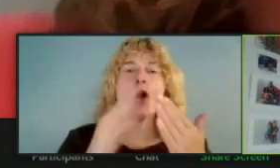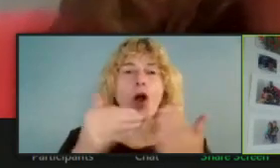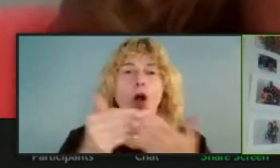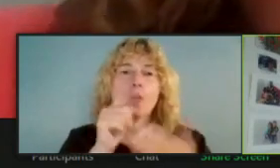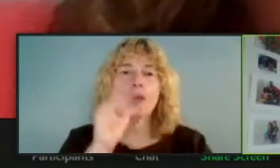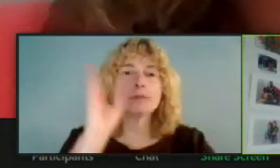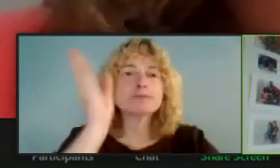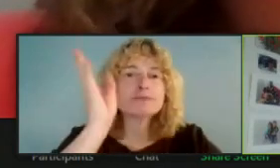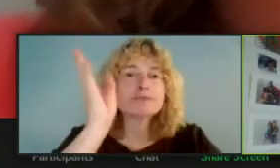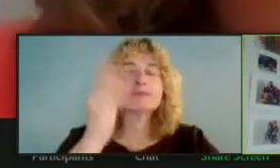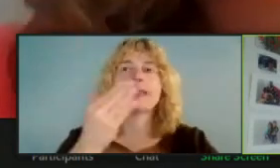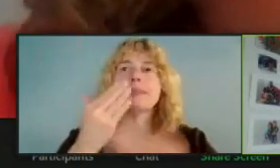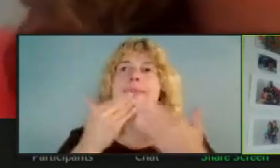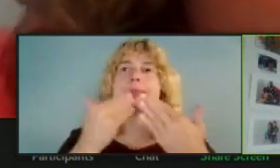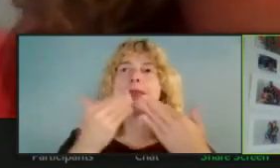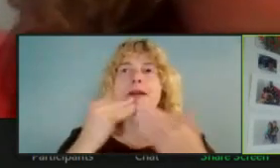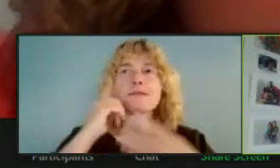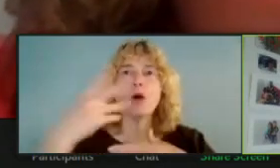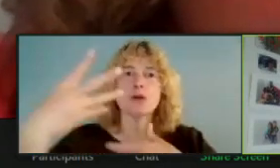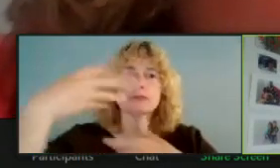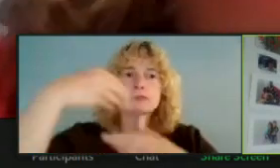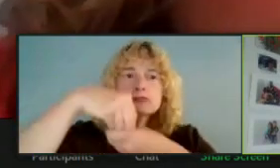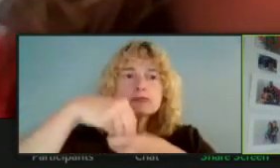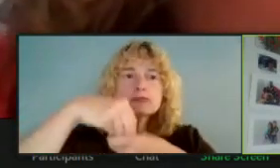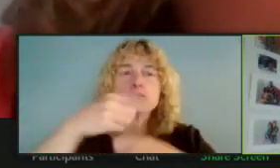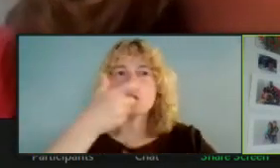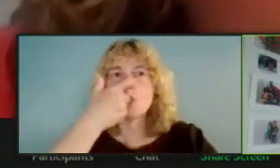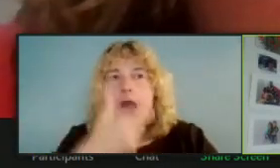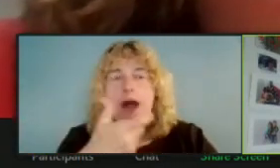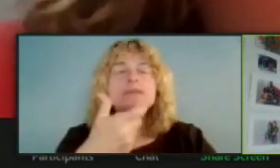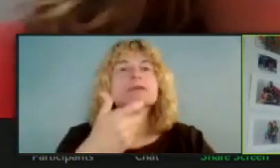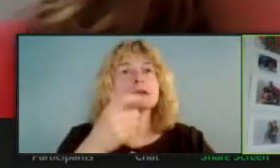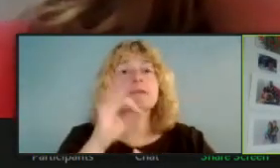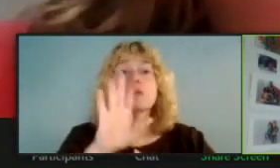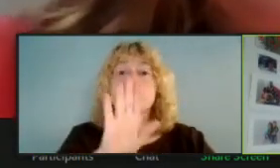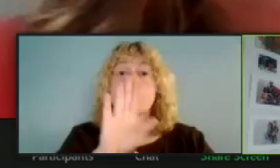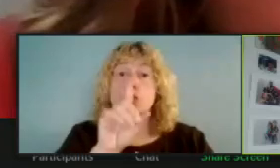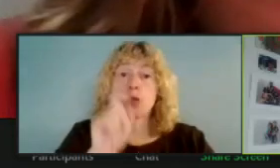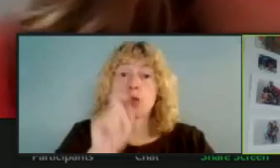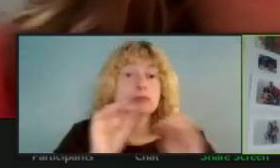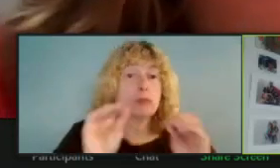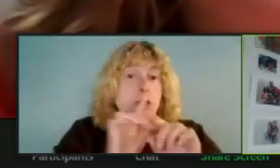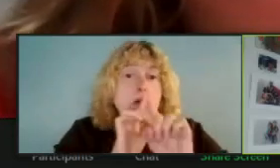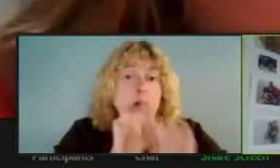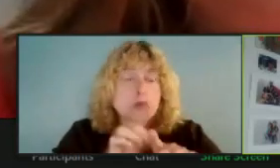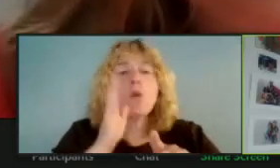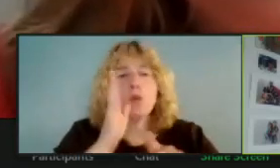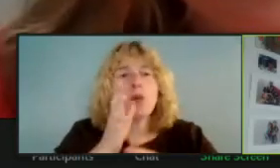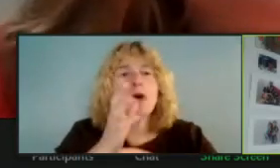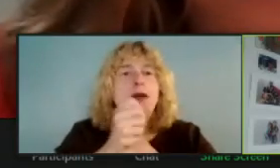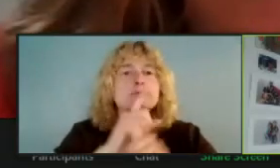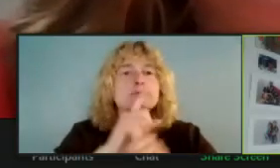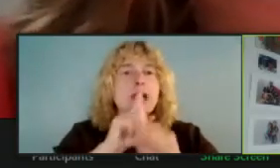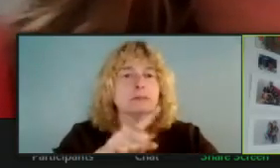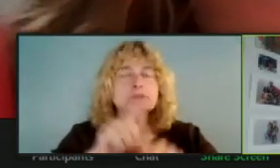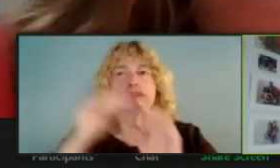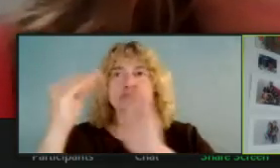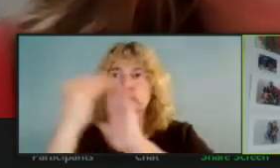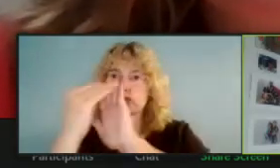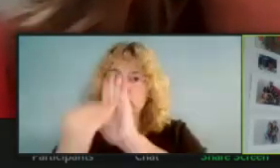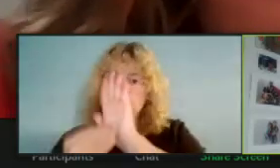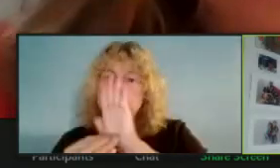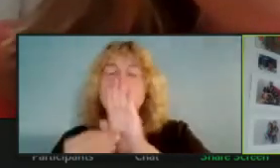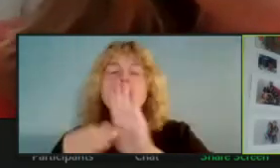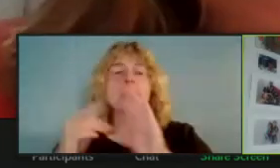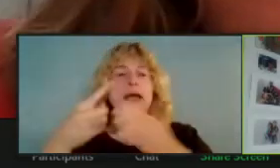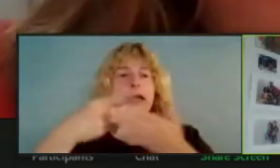us today. Again, if your question wasn't answered, we'll get the answers and post them next week on